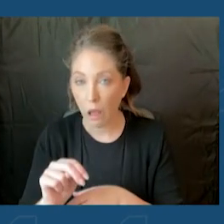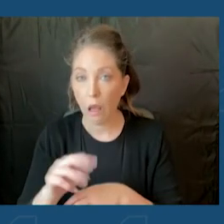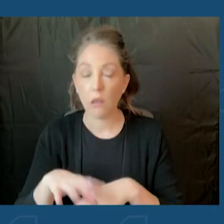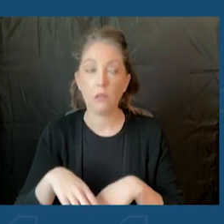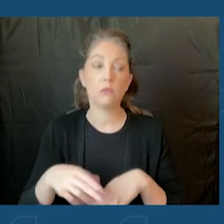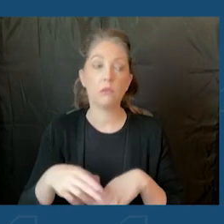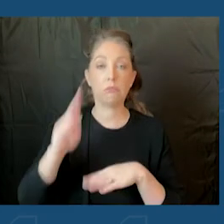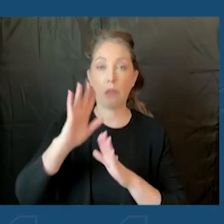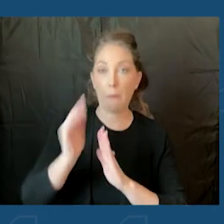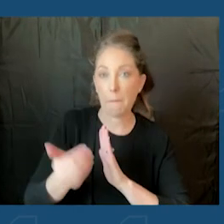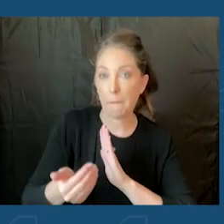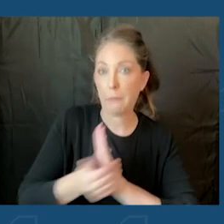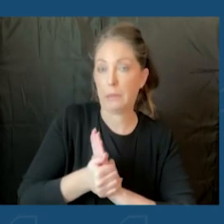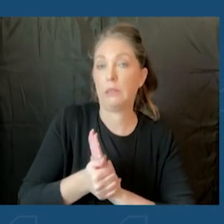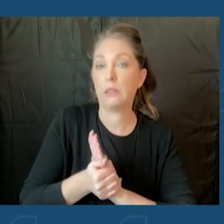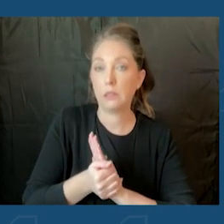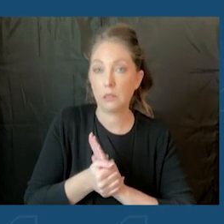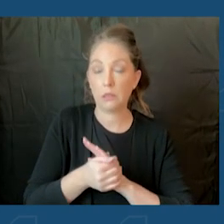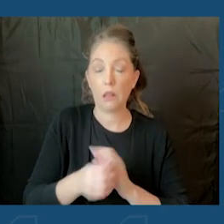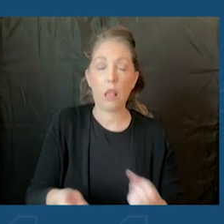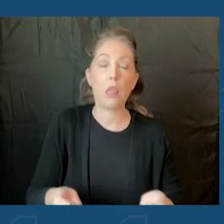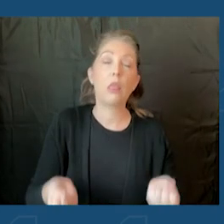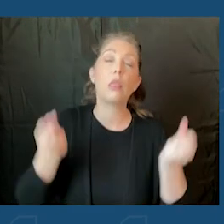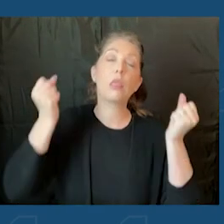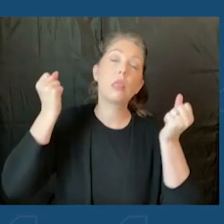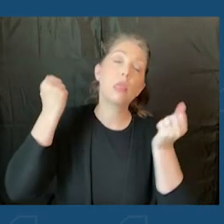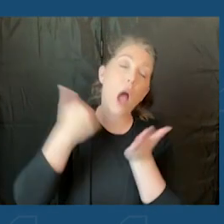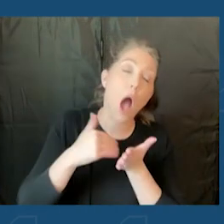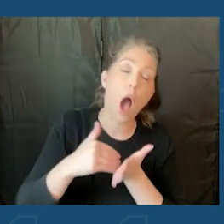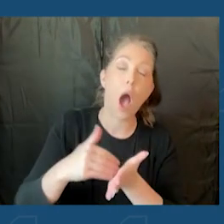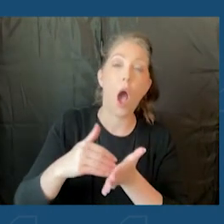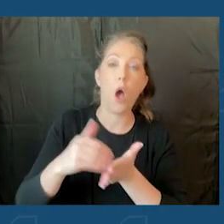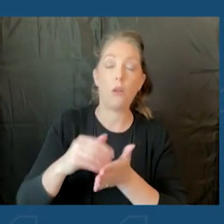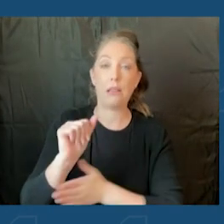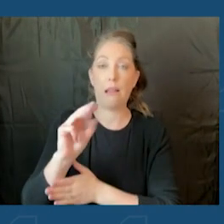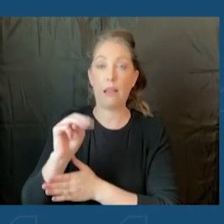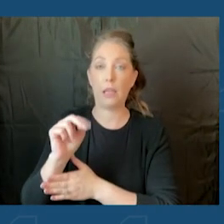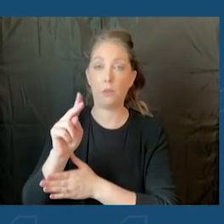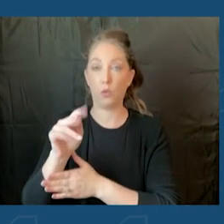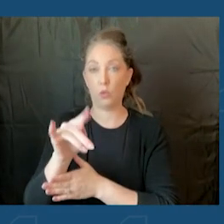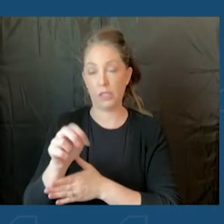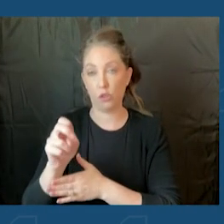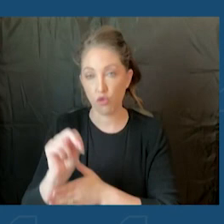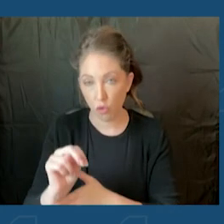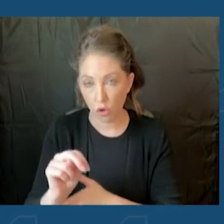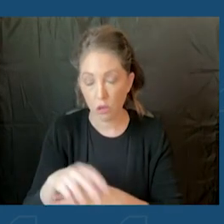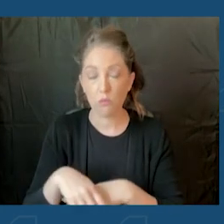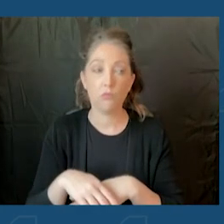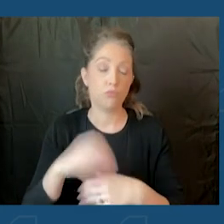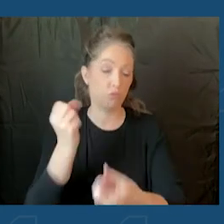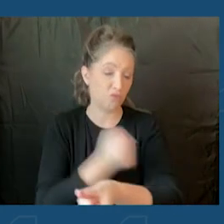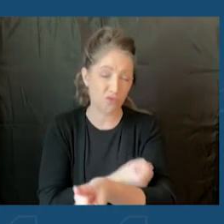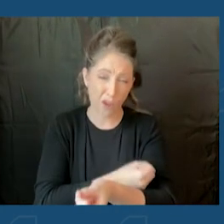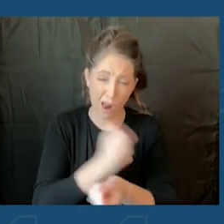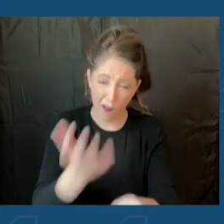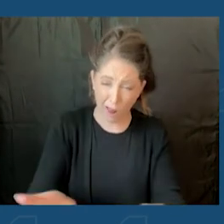magazines, thousands of rounds of ammunition, and a substantial amount of drugs. Let's face it, there's